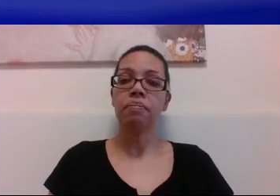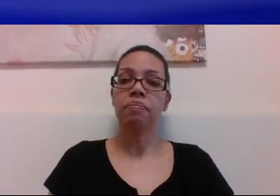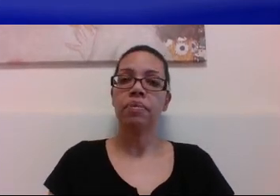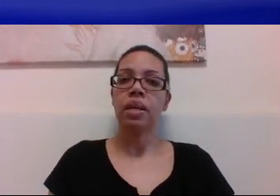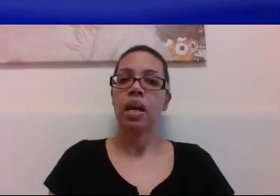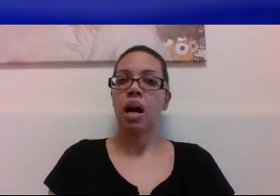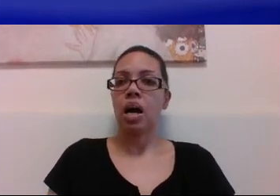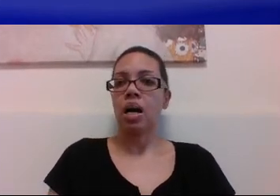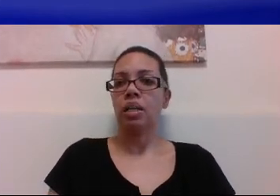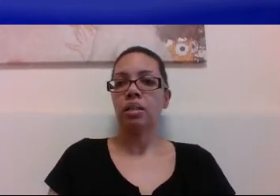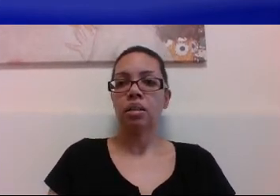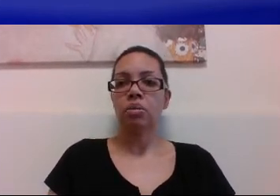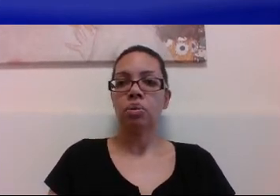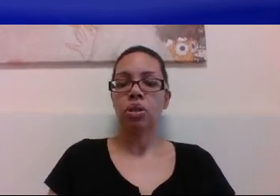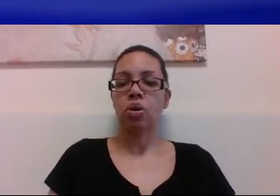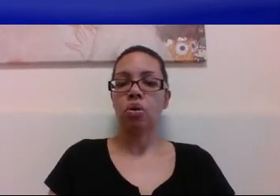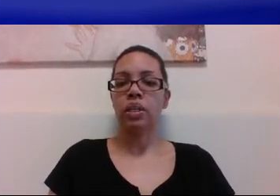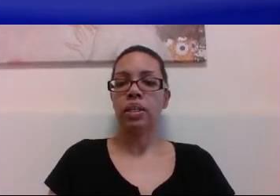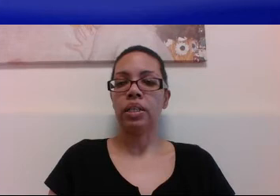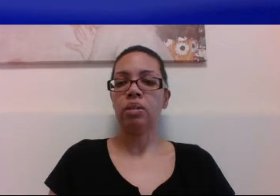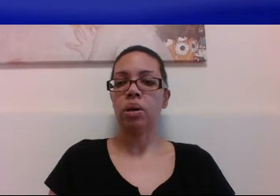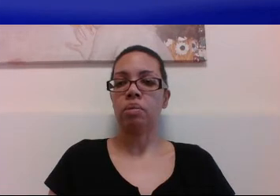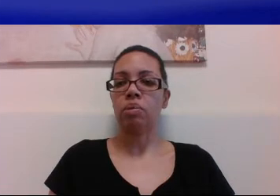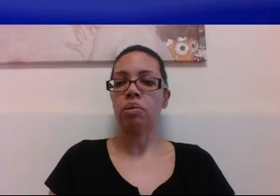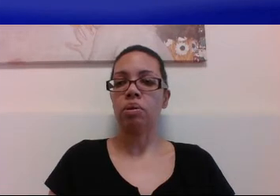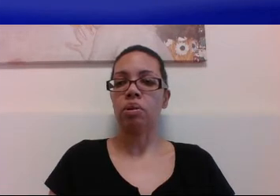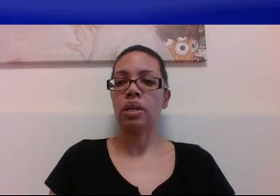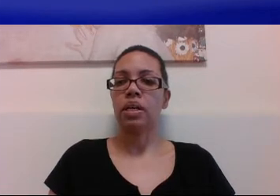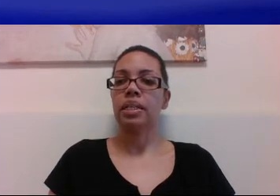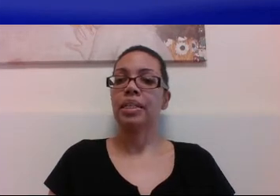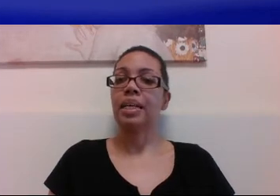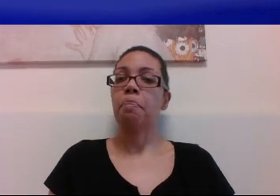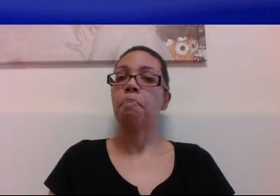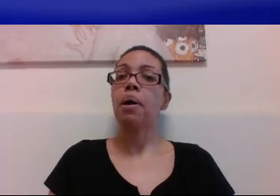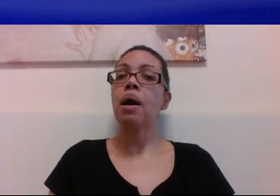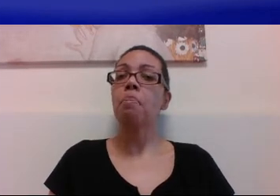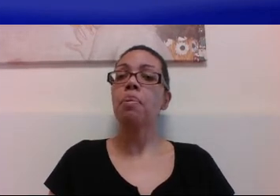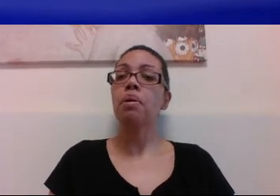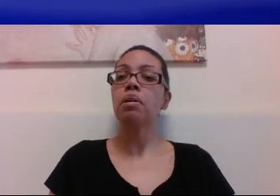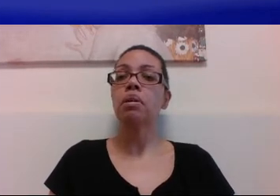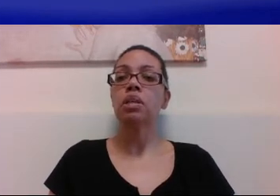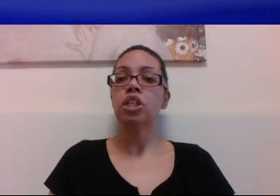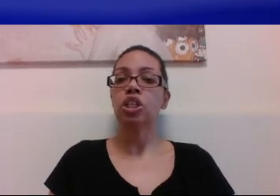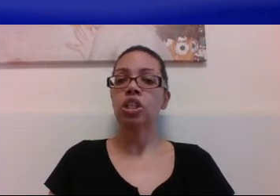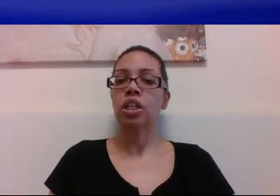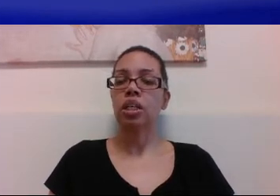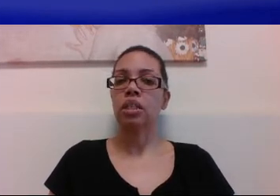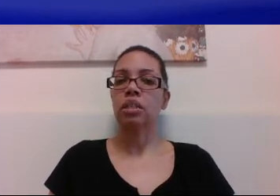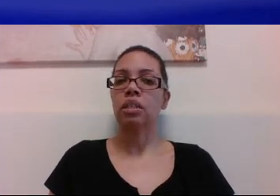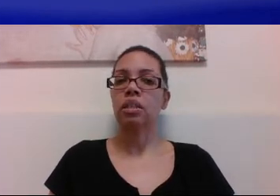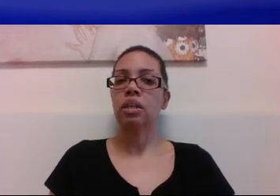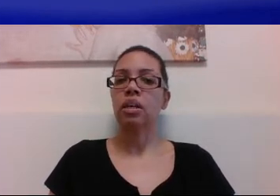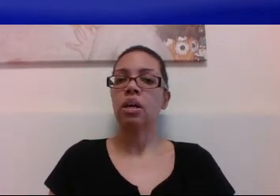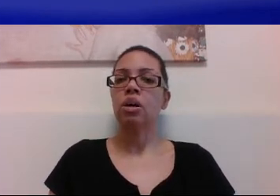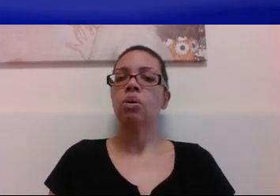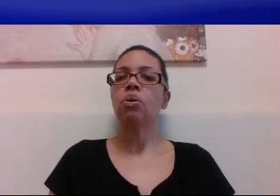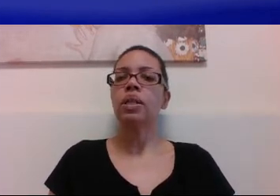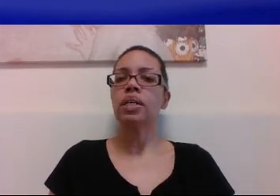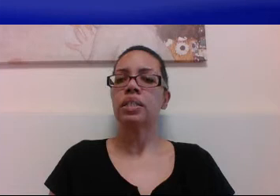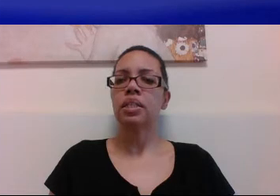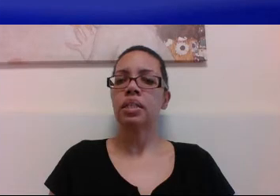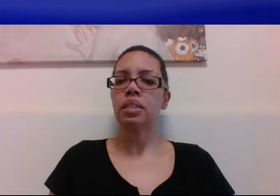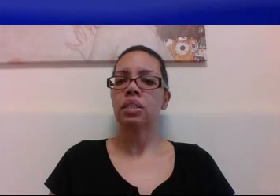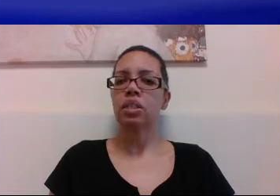superhero. And we only need one more. The purple shield.